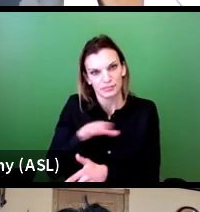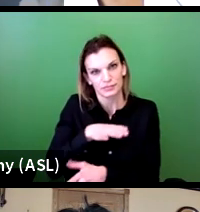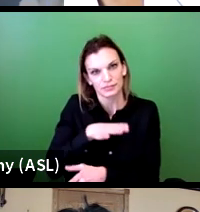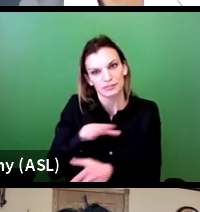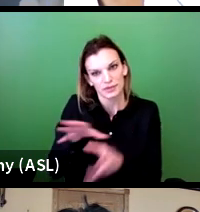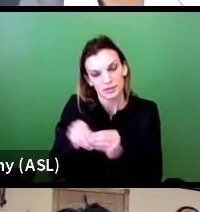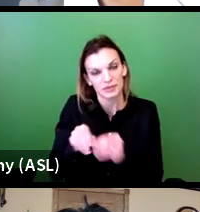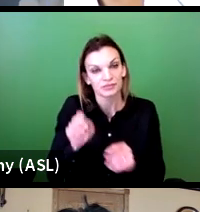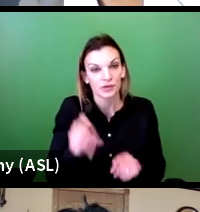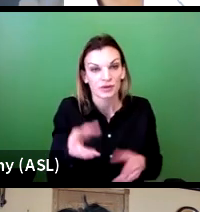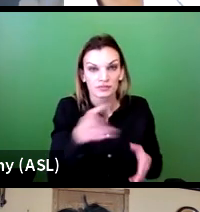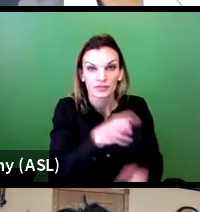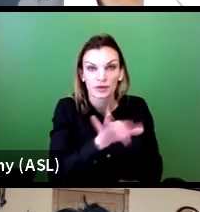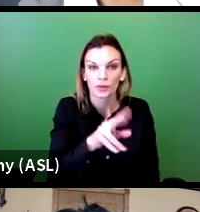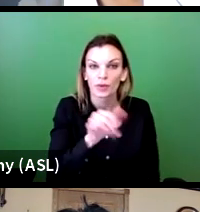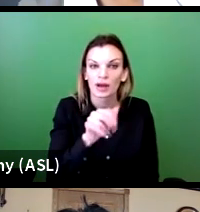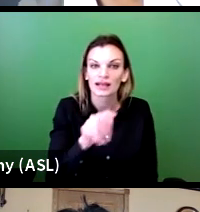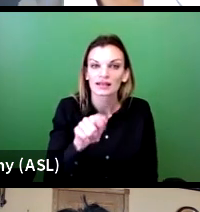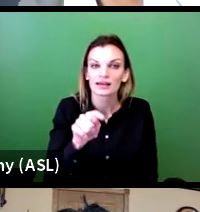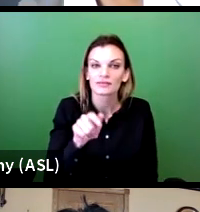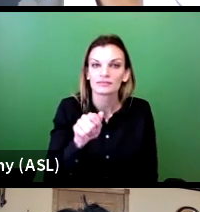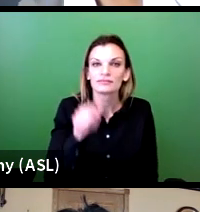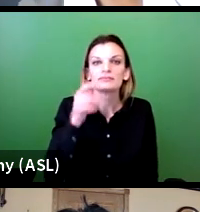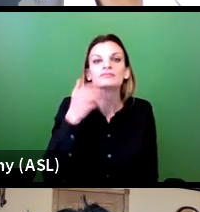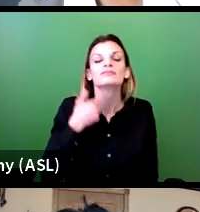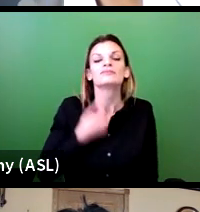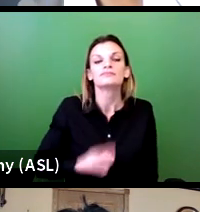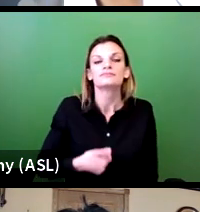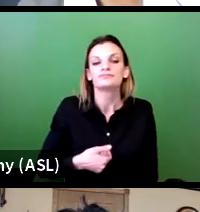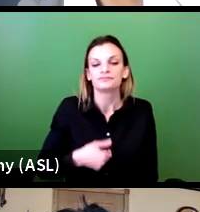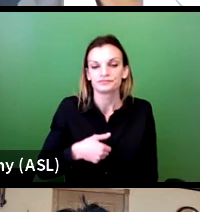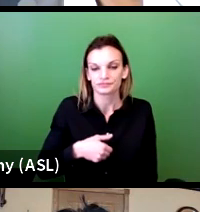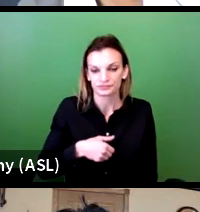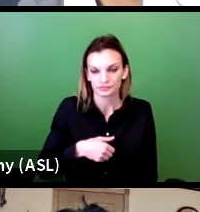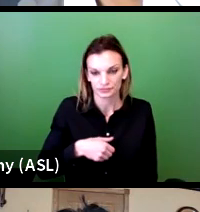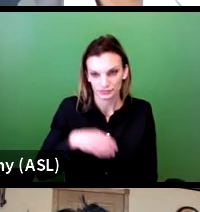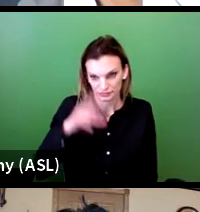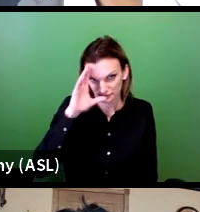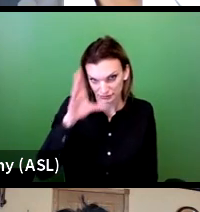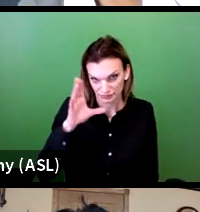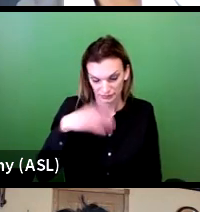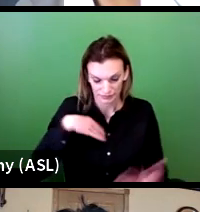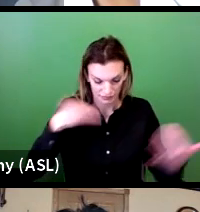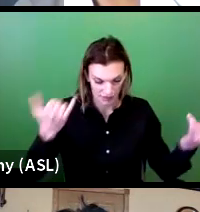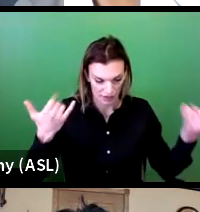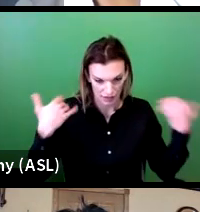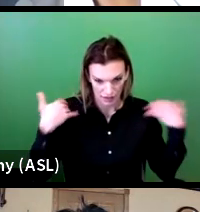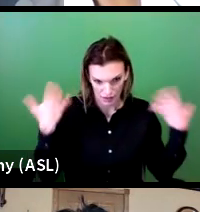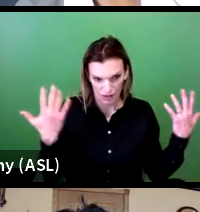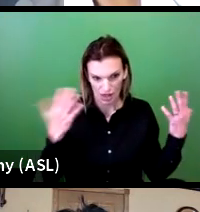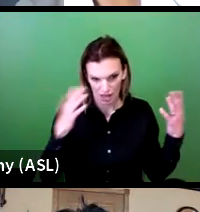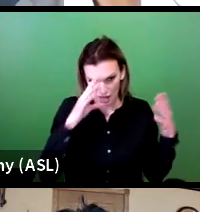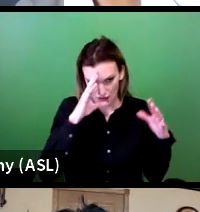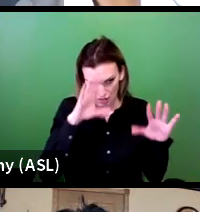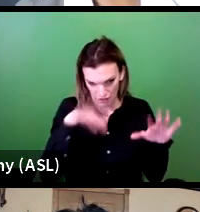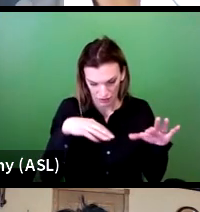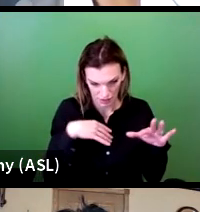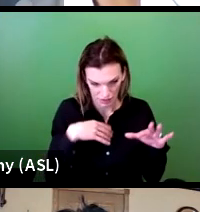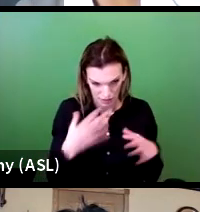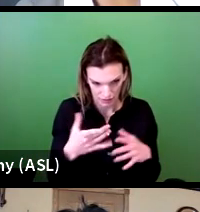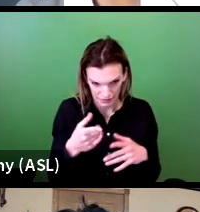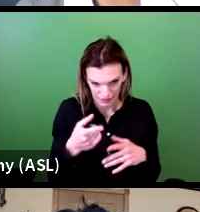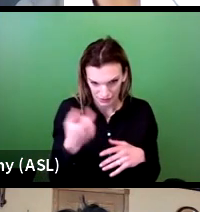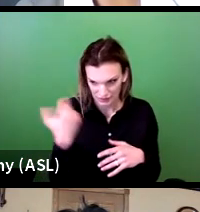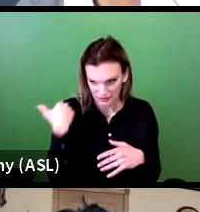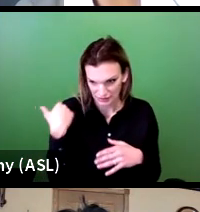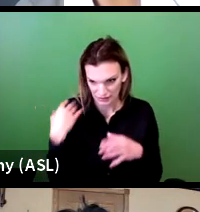Okay, Juanita, comments? Yes, I don't know where to jump in at, but I know where I left off at when you all were